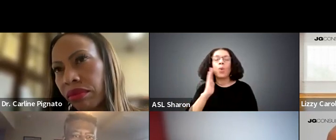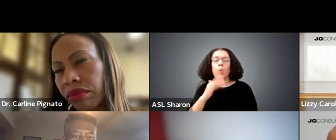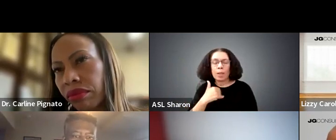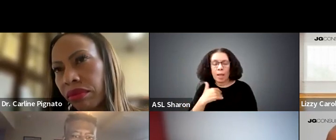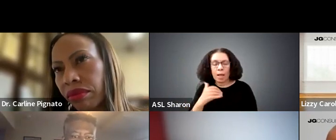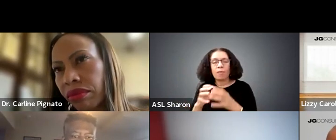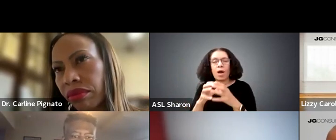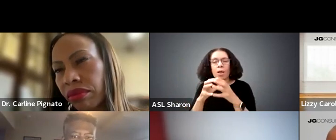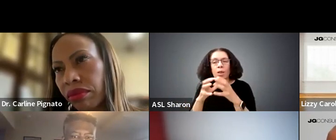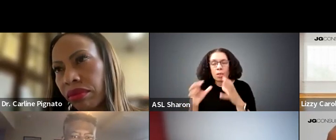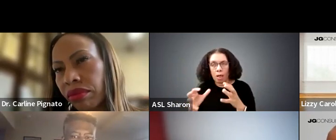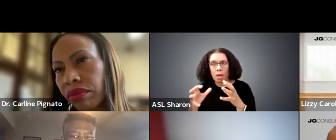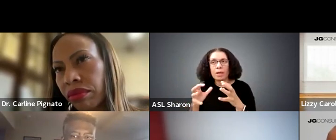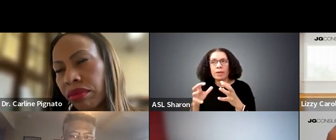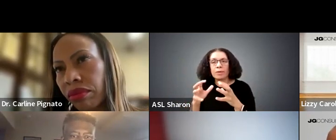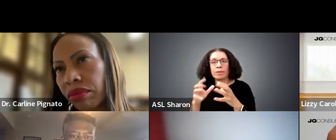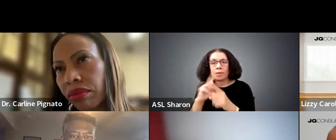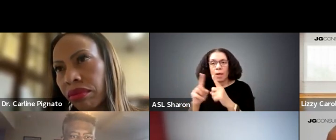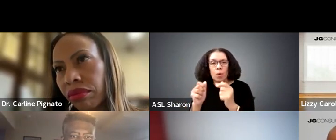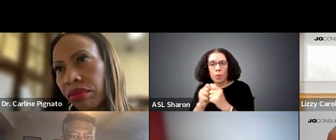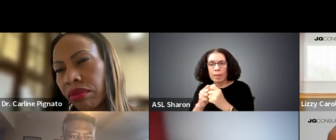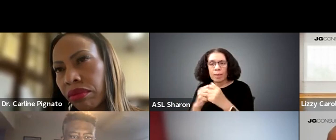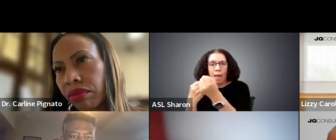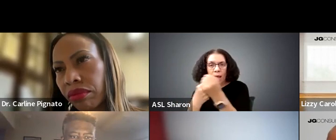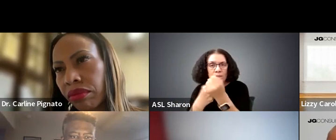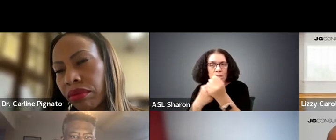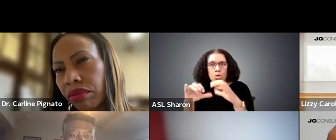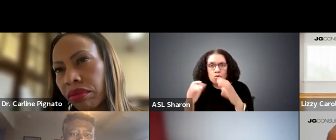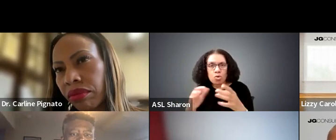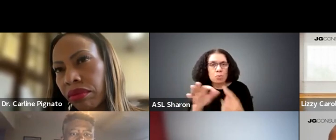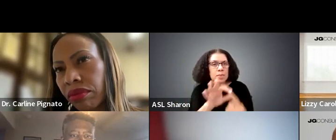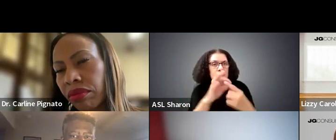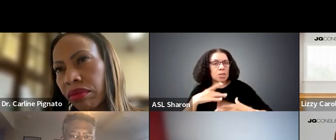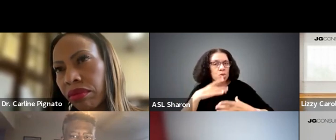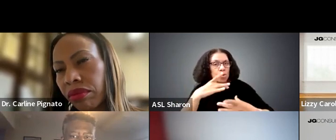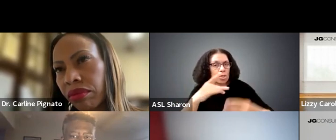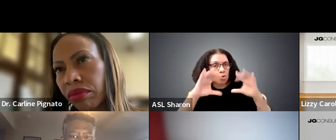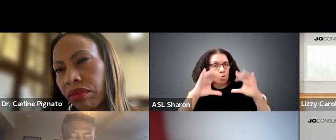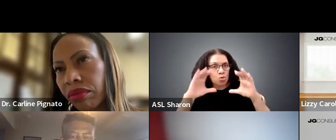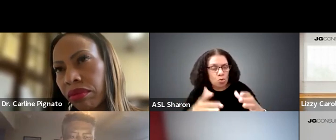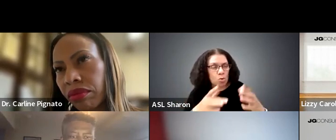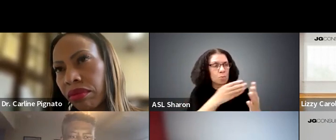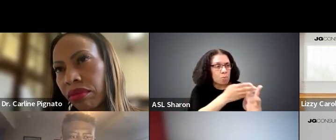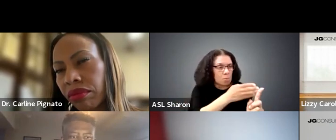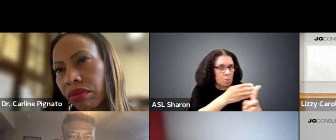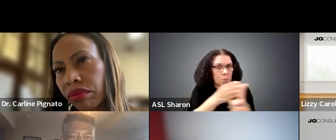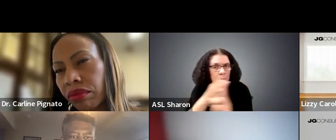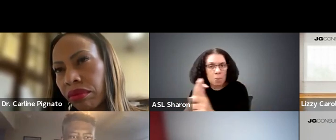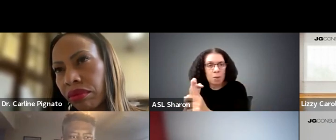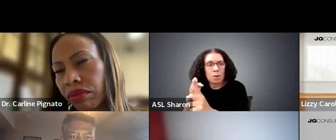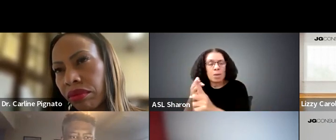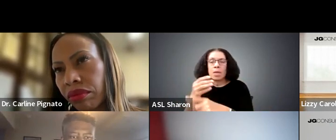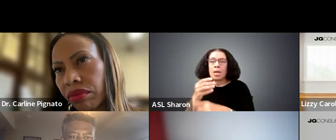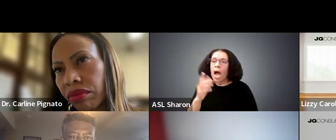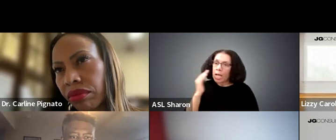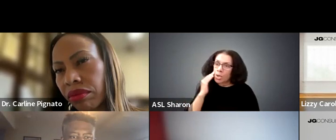just those community-based organizations, those advocacy groups, those special interest groups, to understand, we know